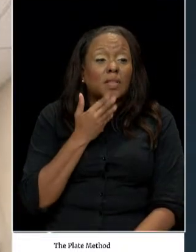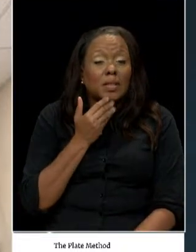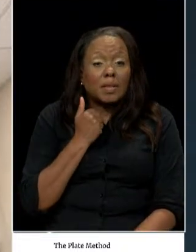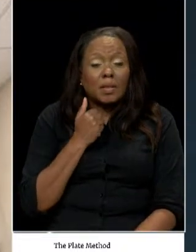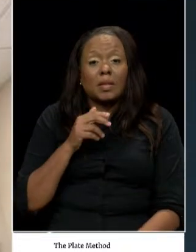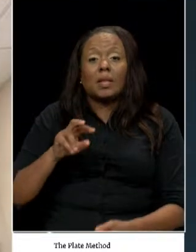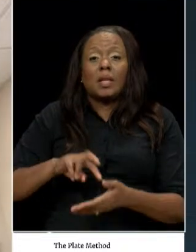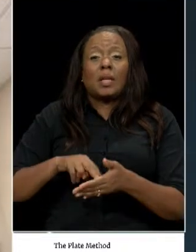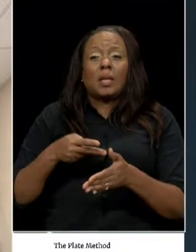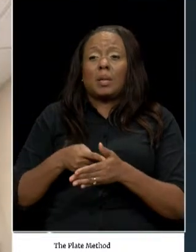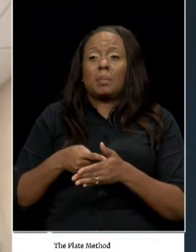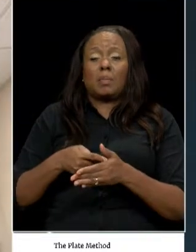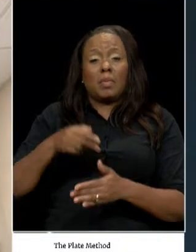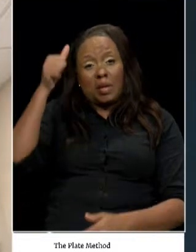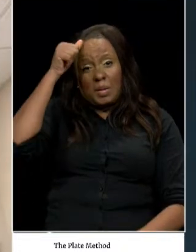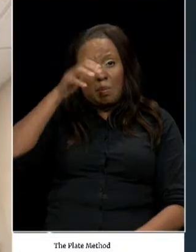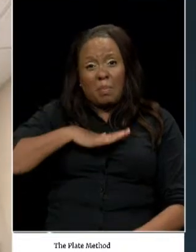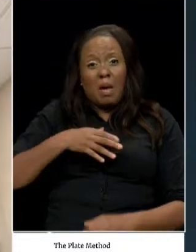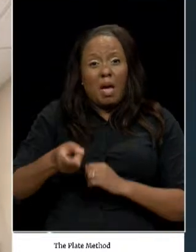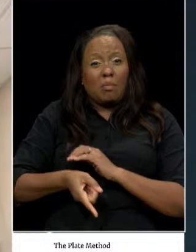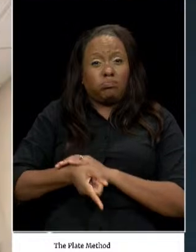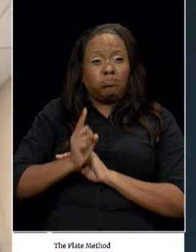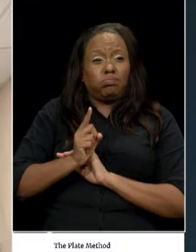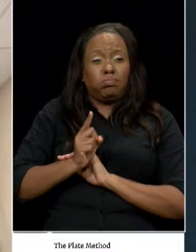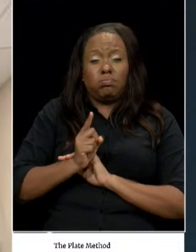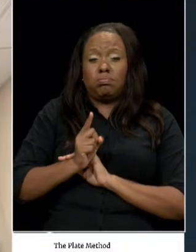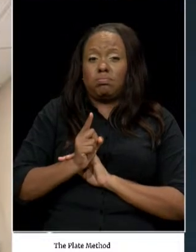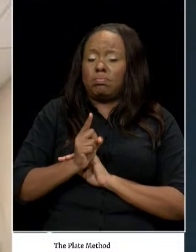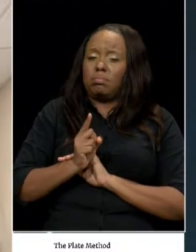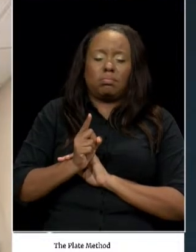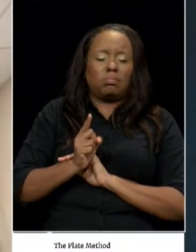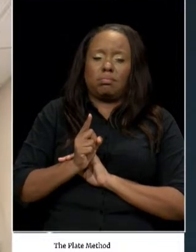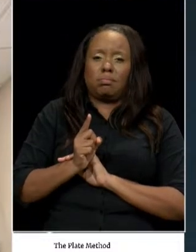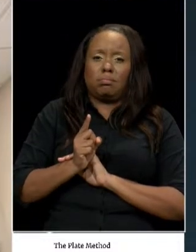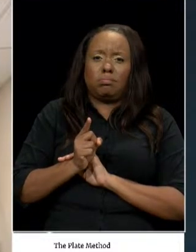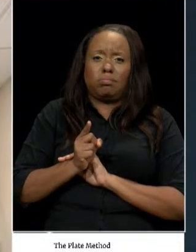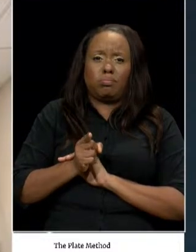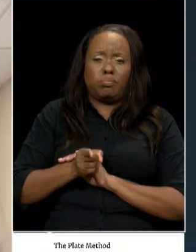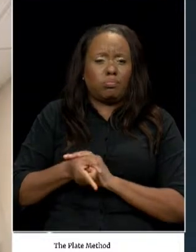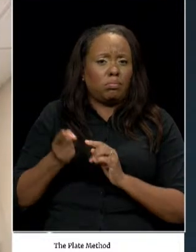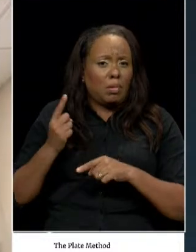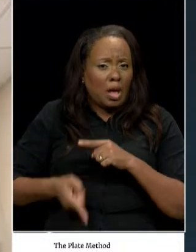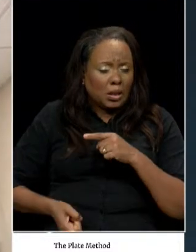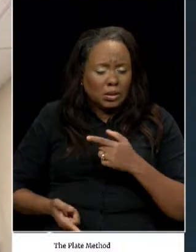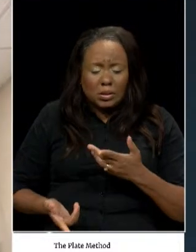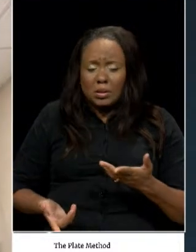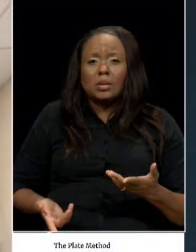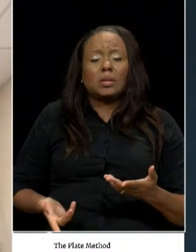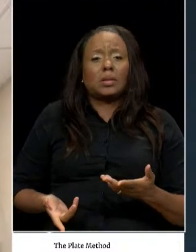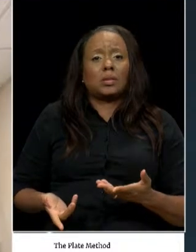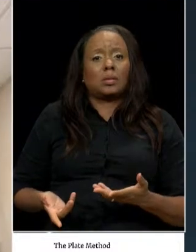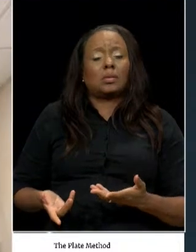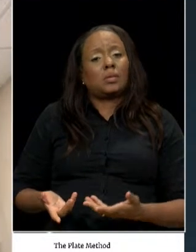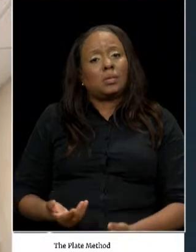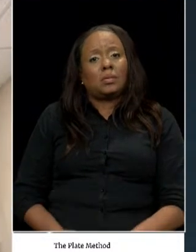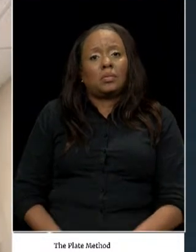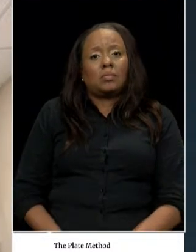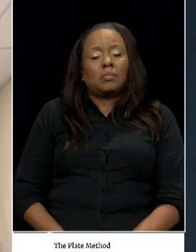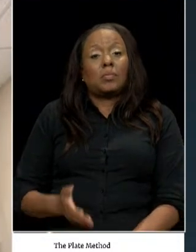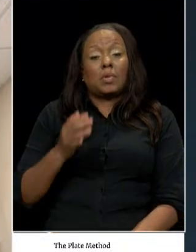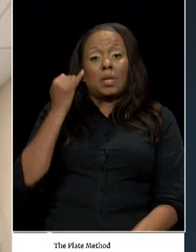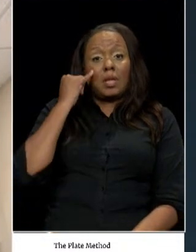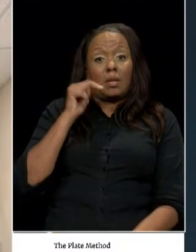dysfunction are really quite multifactorial, in that, as our diabetic